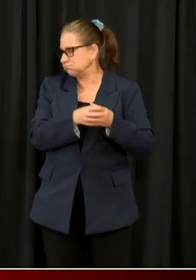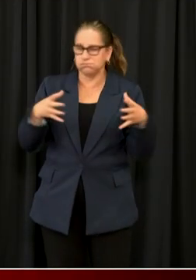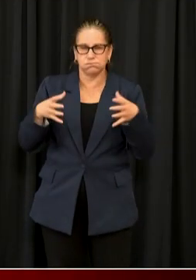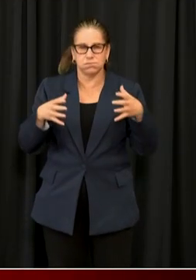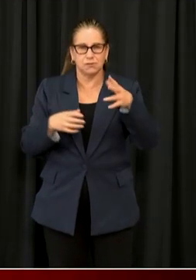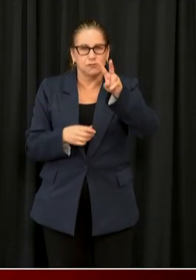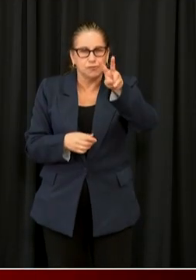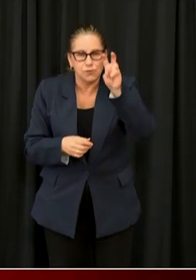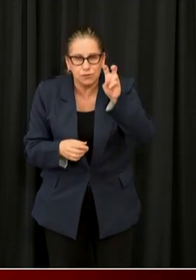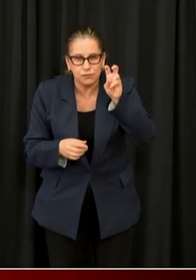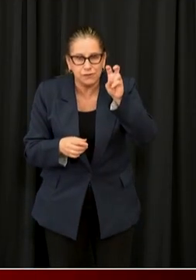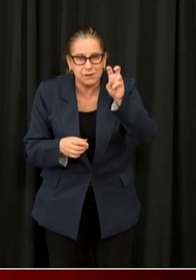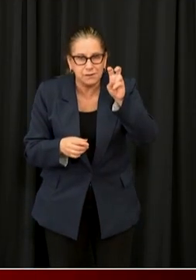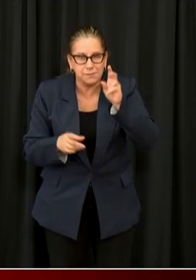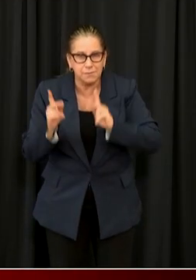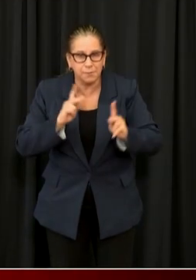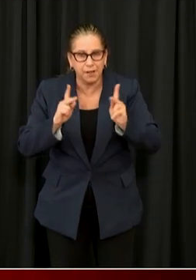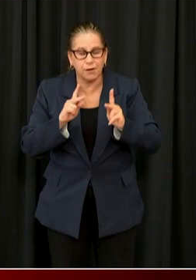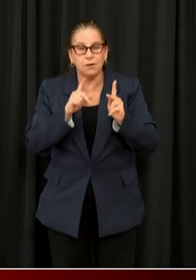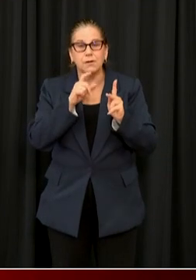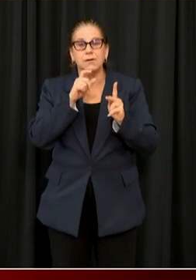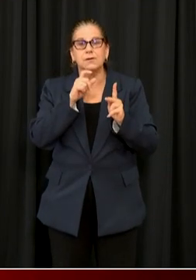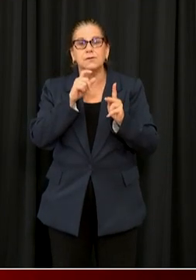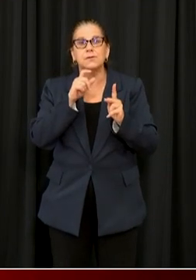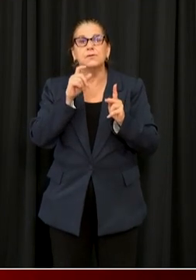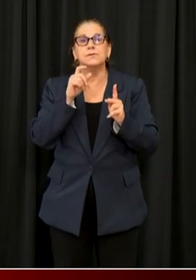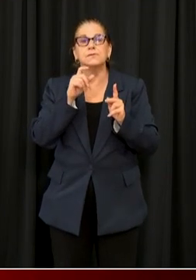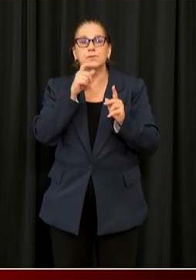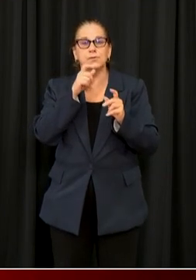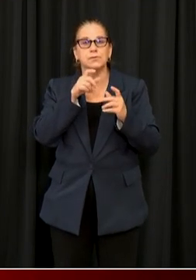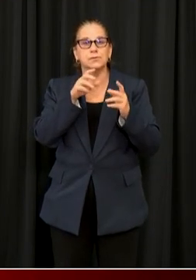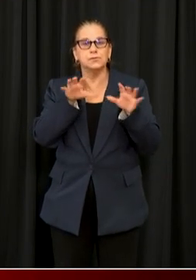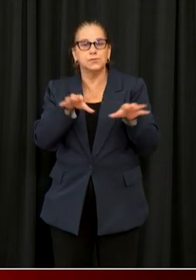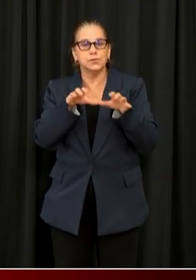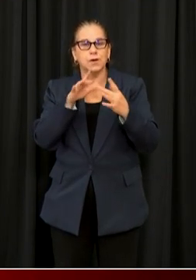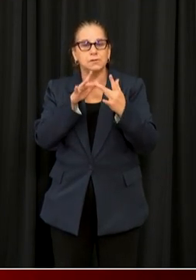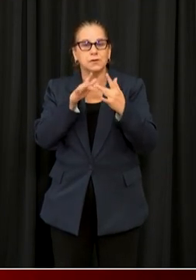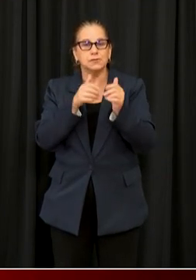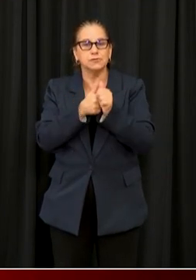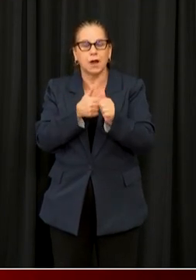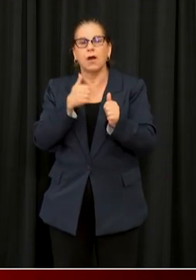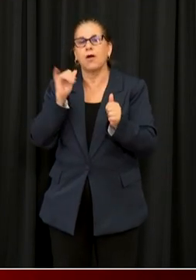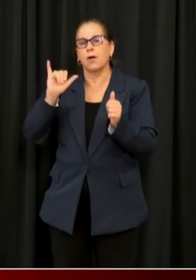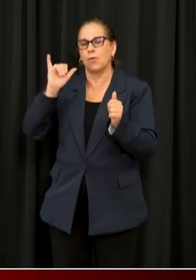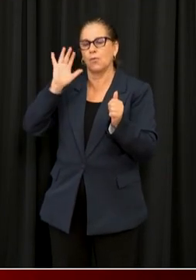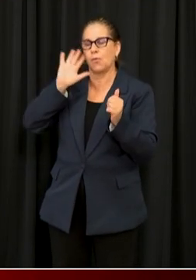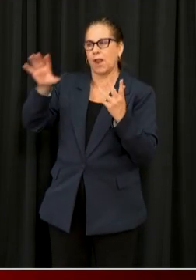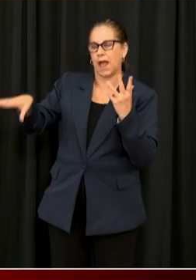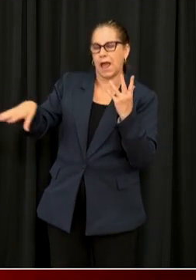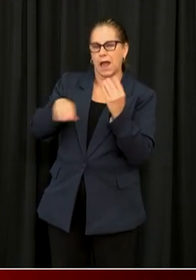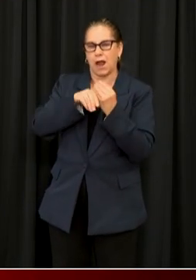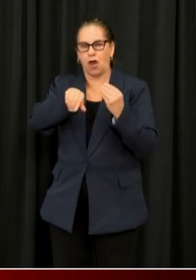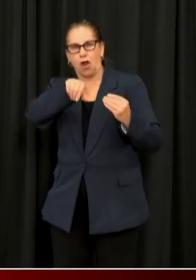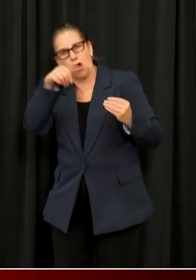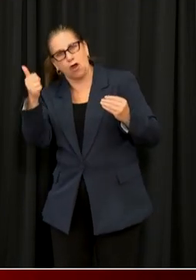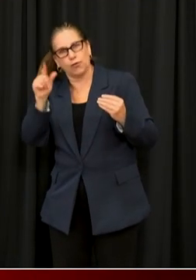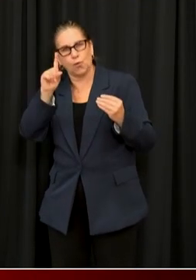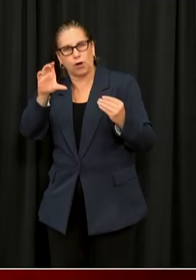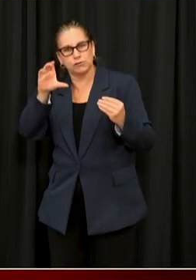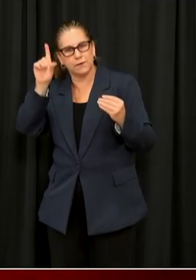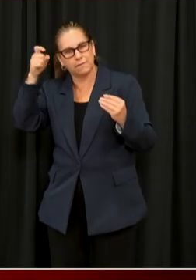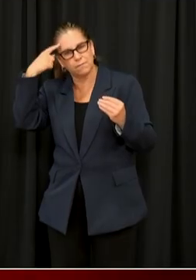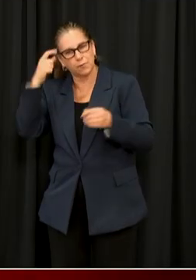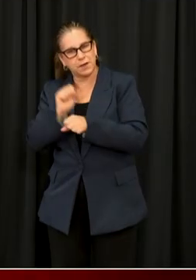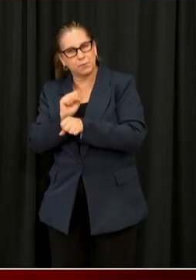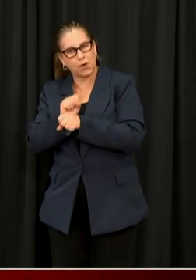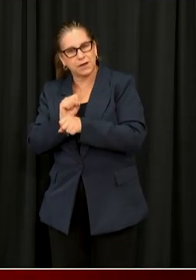government employees who will be detailed to the trace force by June 15th.